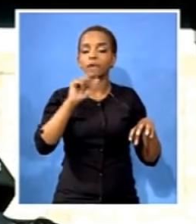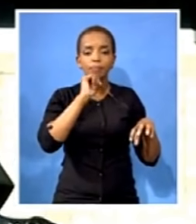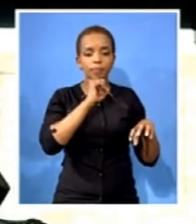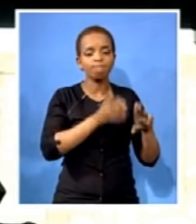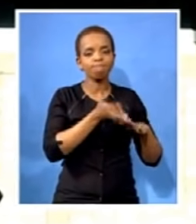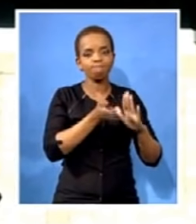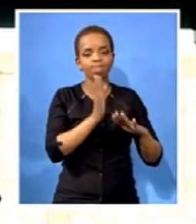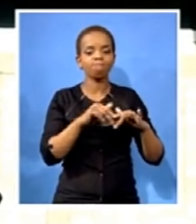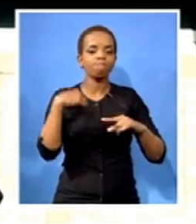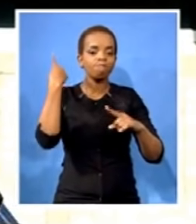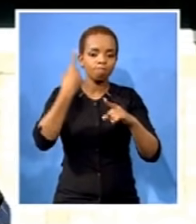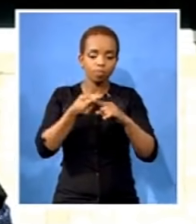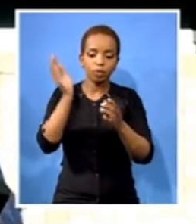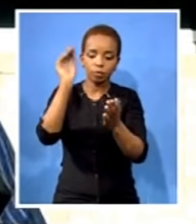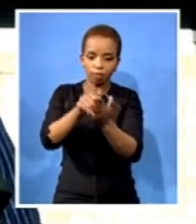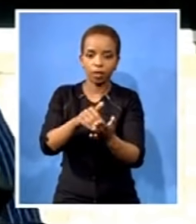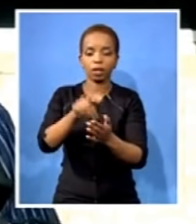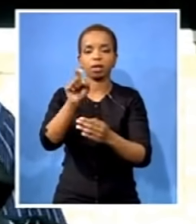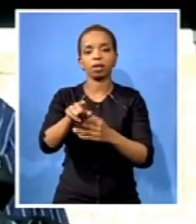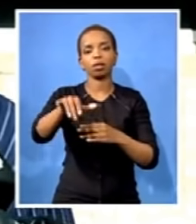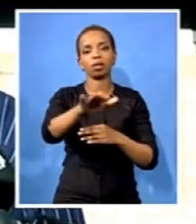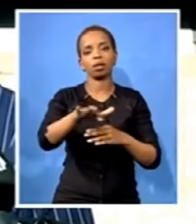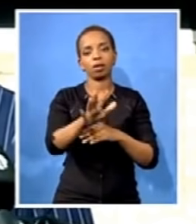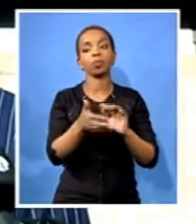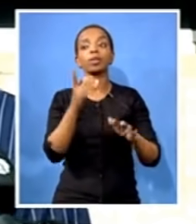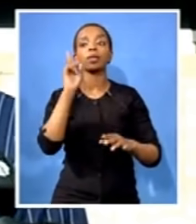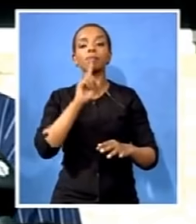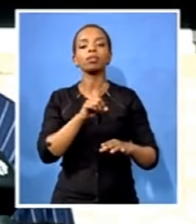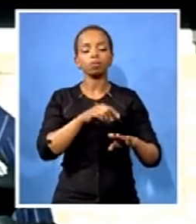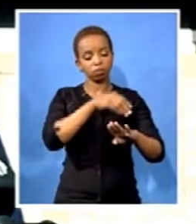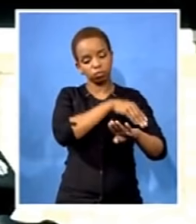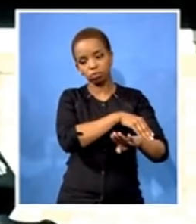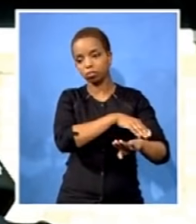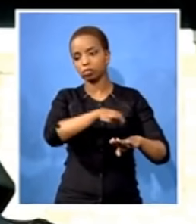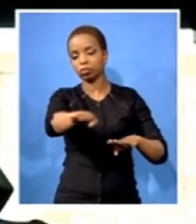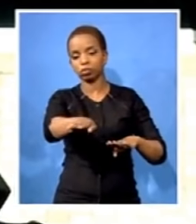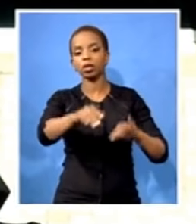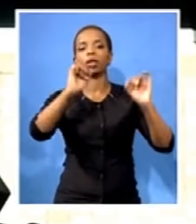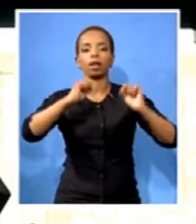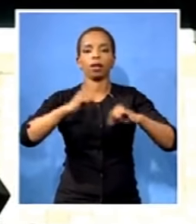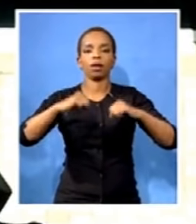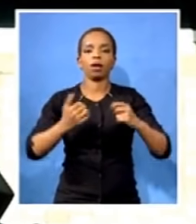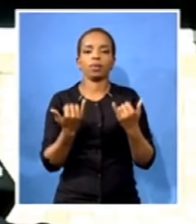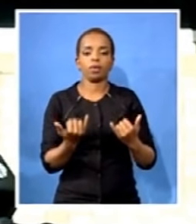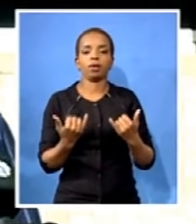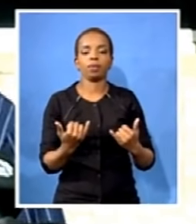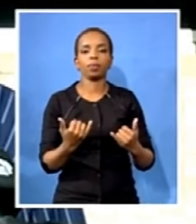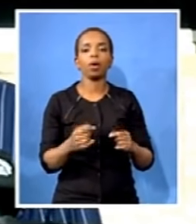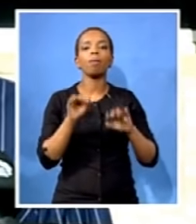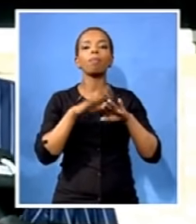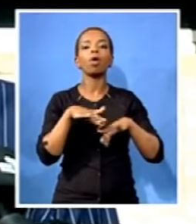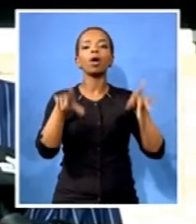direction that will enable long distance travel, particularly public transport, for people to be catered